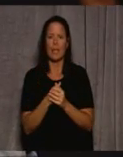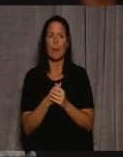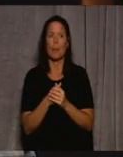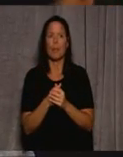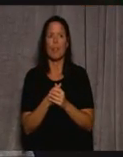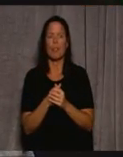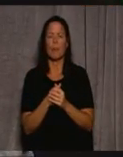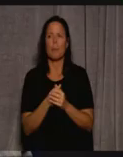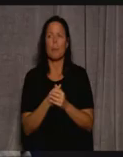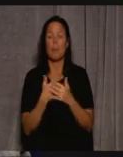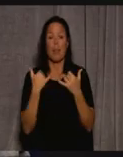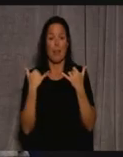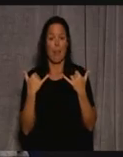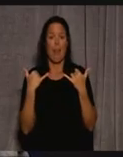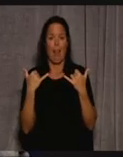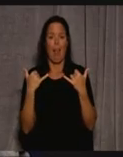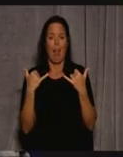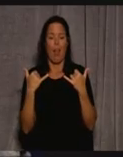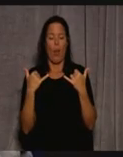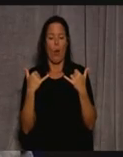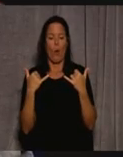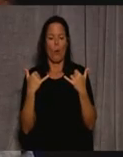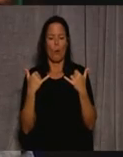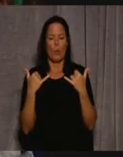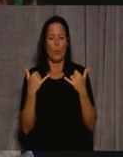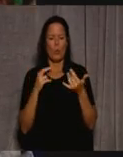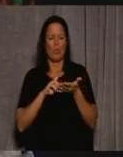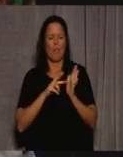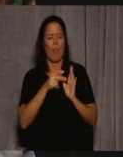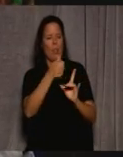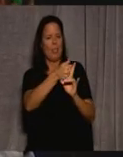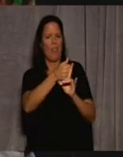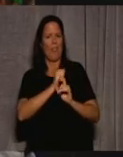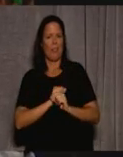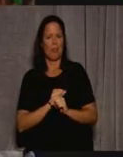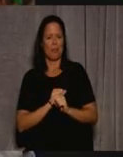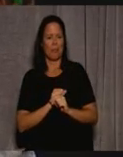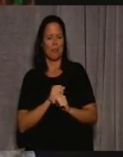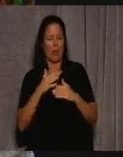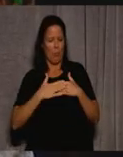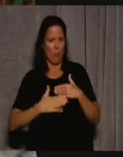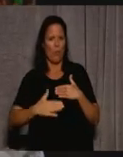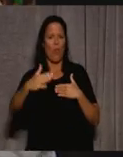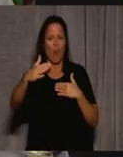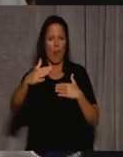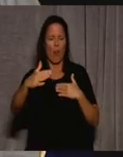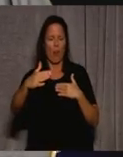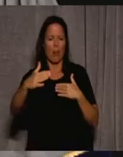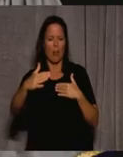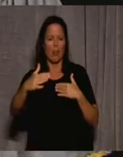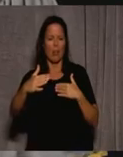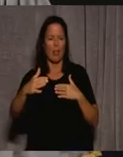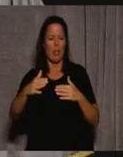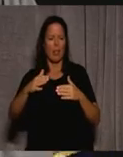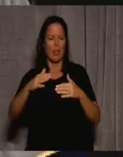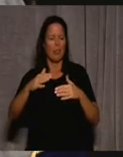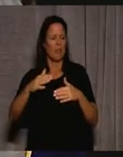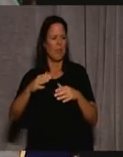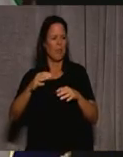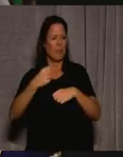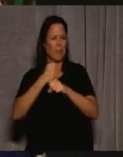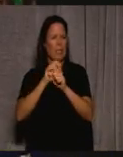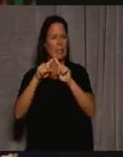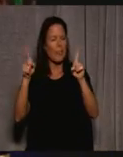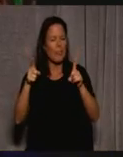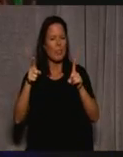Now it's time for you truly to define yourself and move on and be different